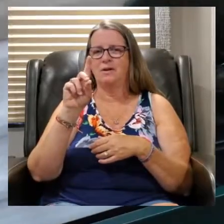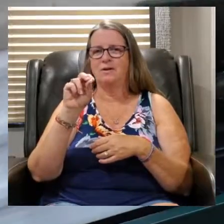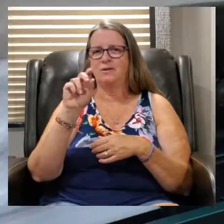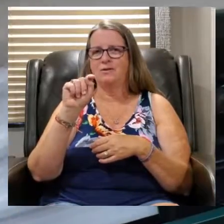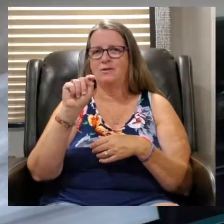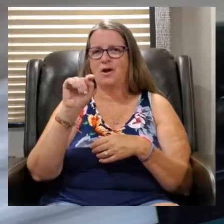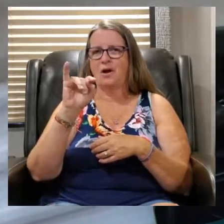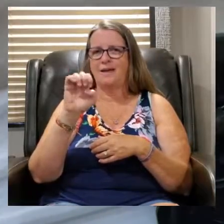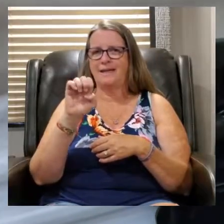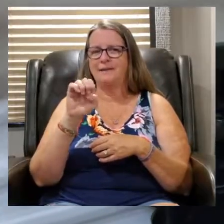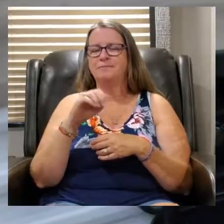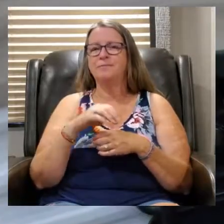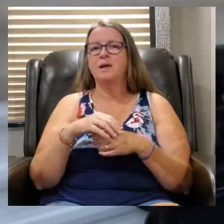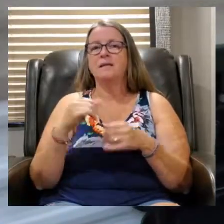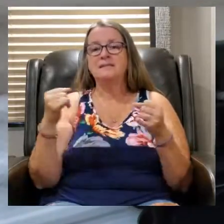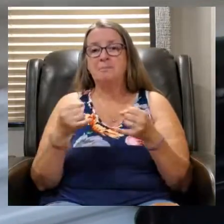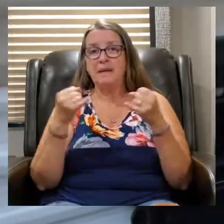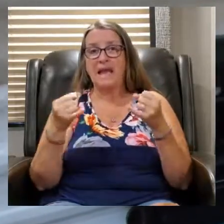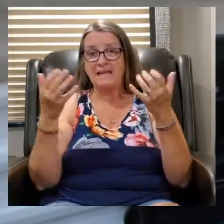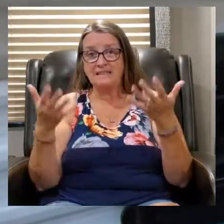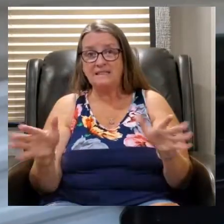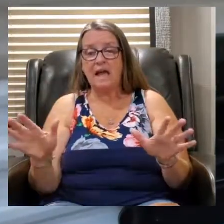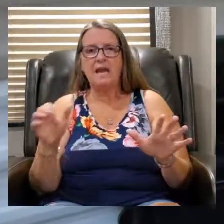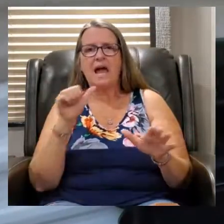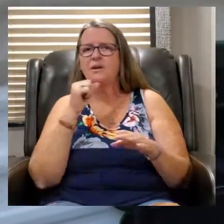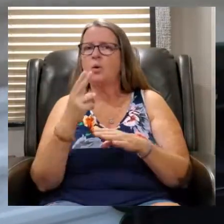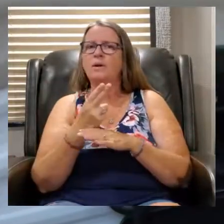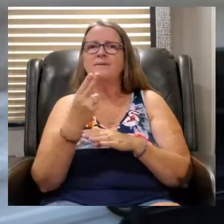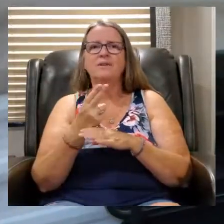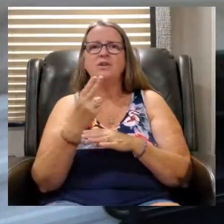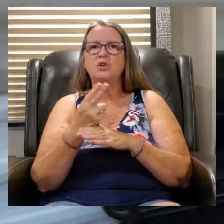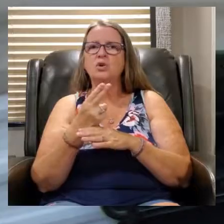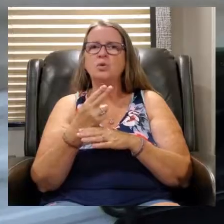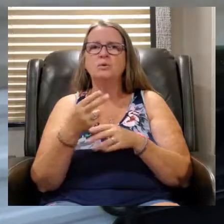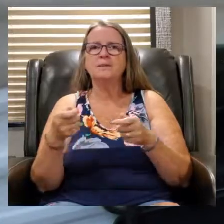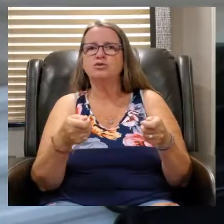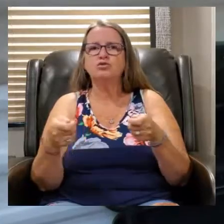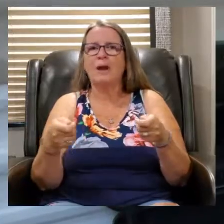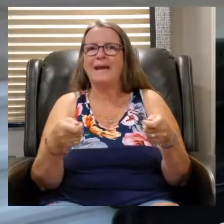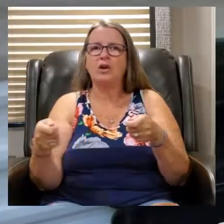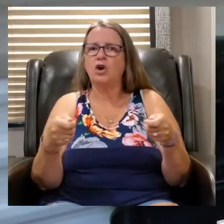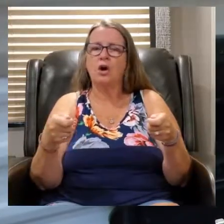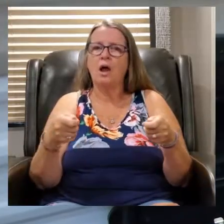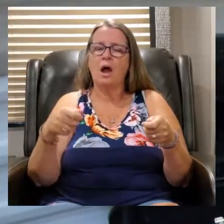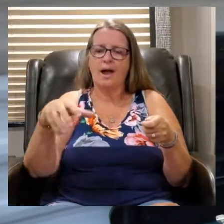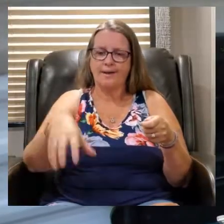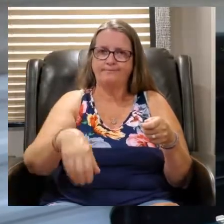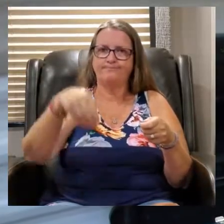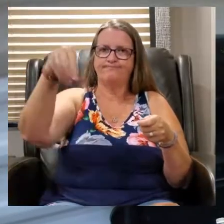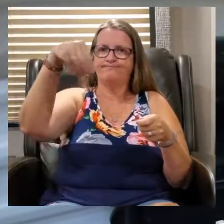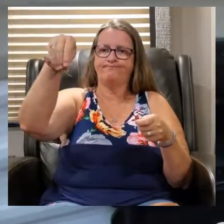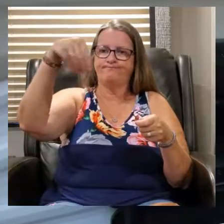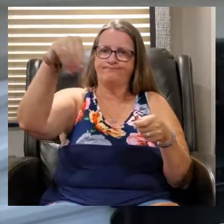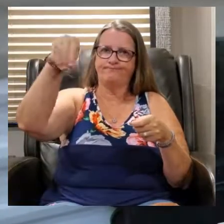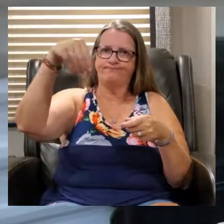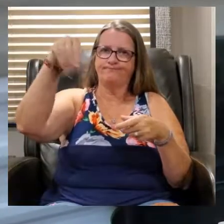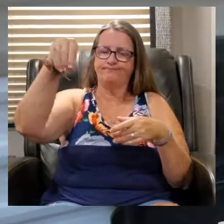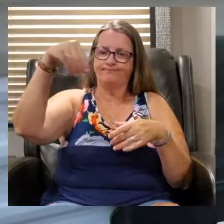Dottie. Okay, spaghetti's done. I don't even use the strainer. I just kind of shake it,